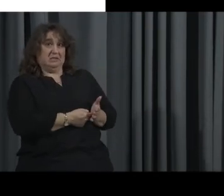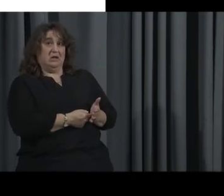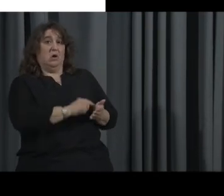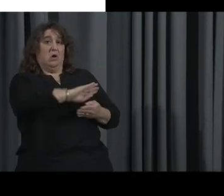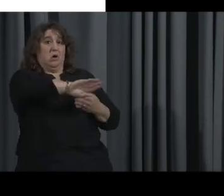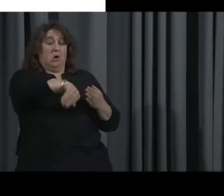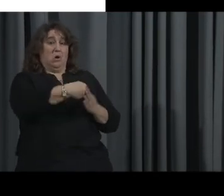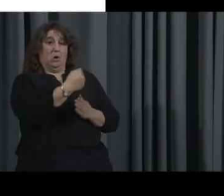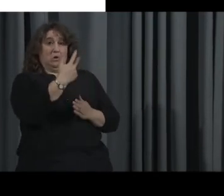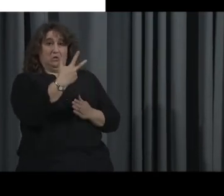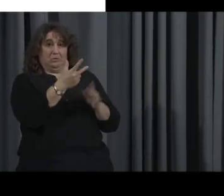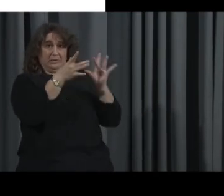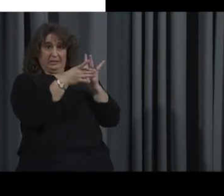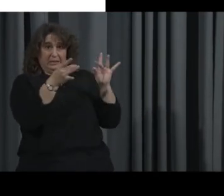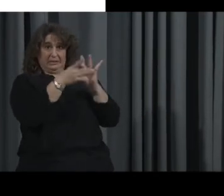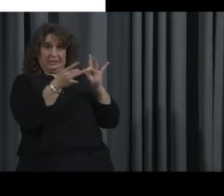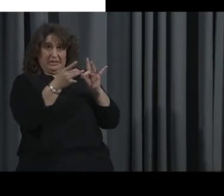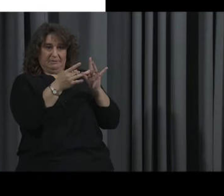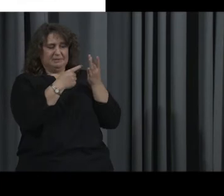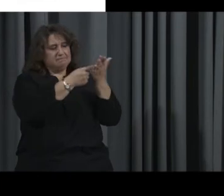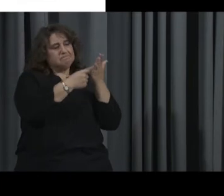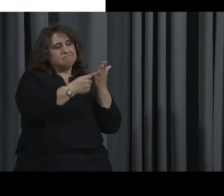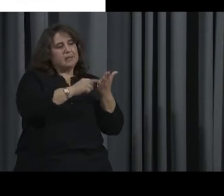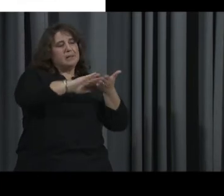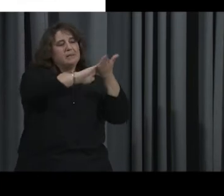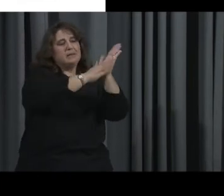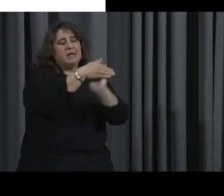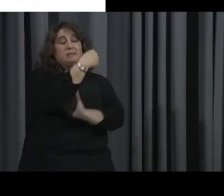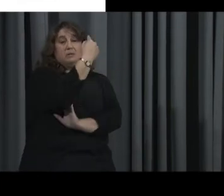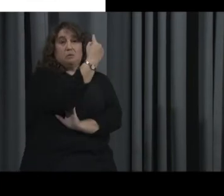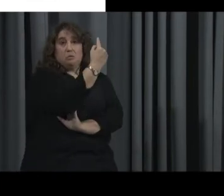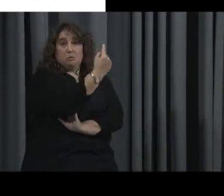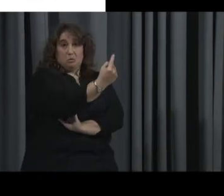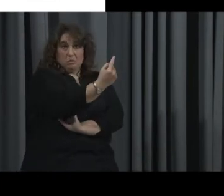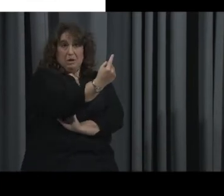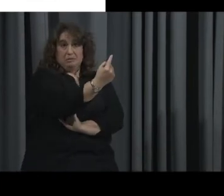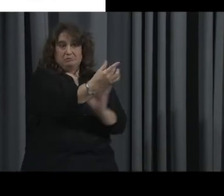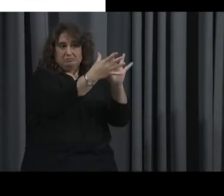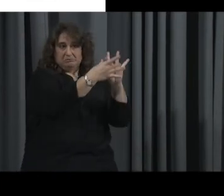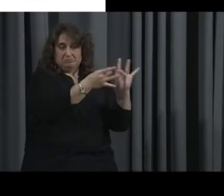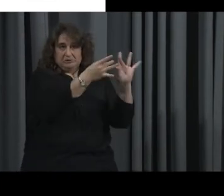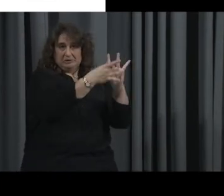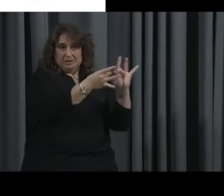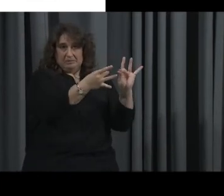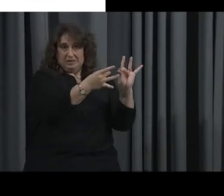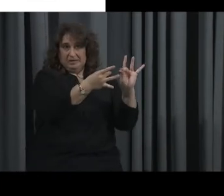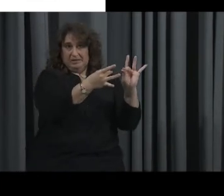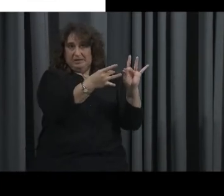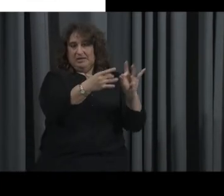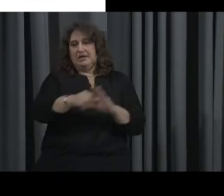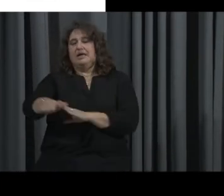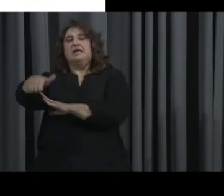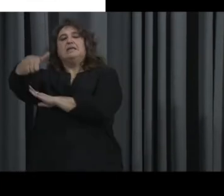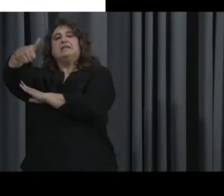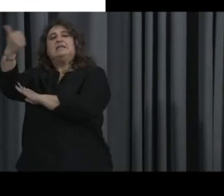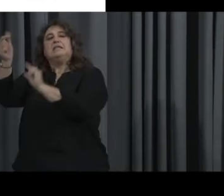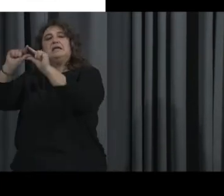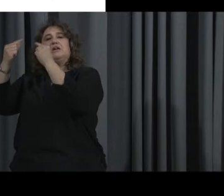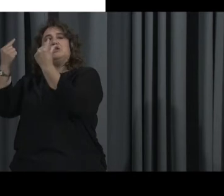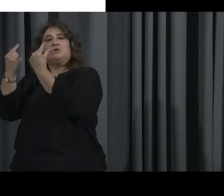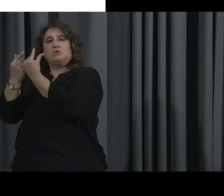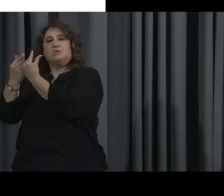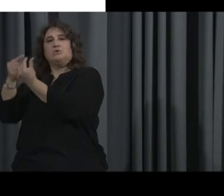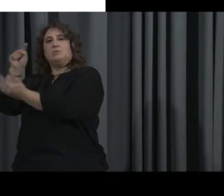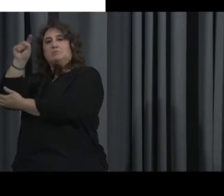And then after that, our Zoom facilitators, Adina and Gail,